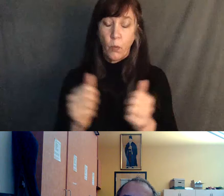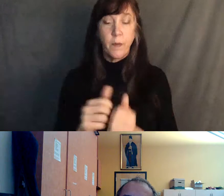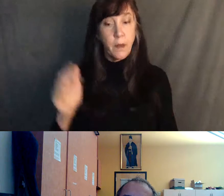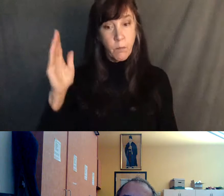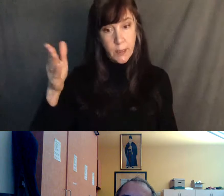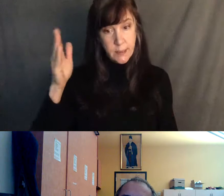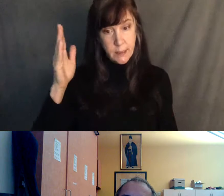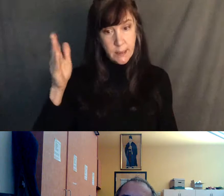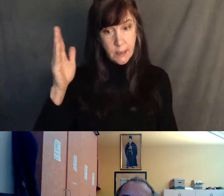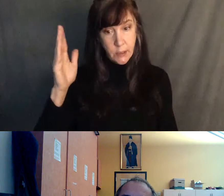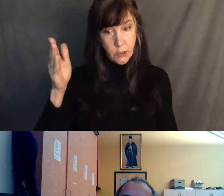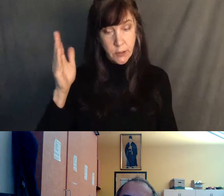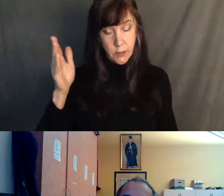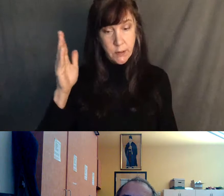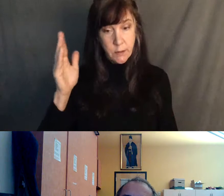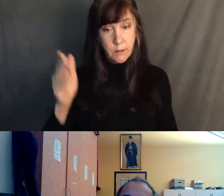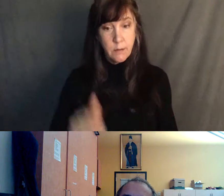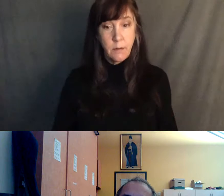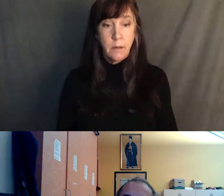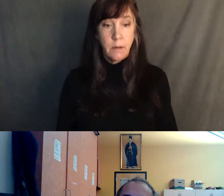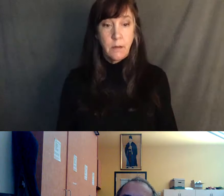presentations.